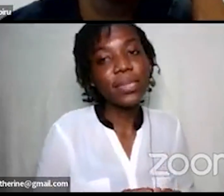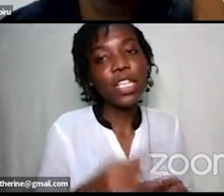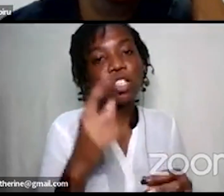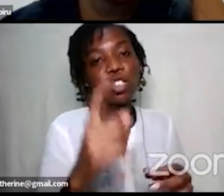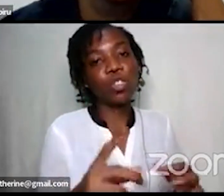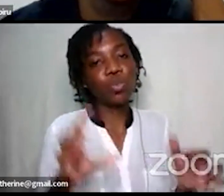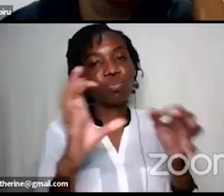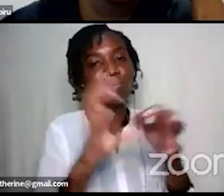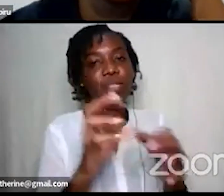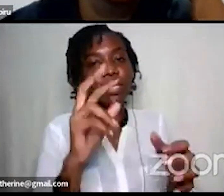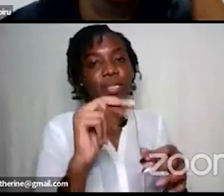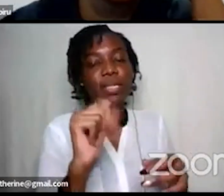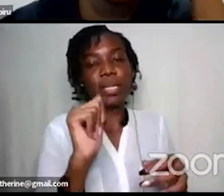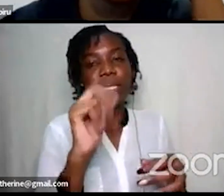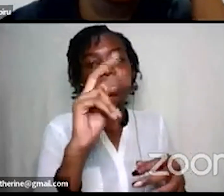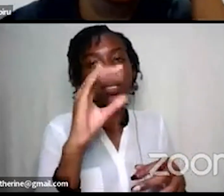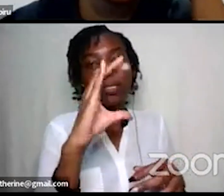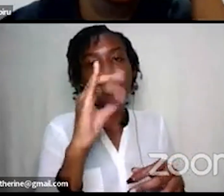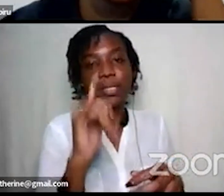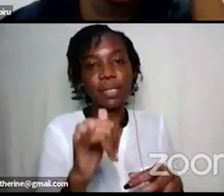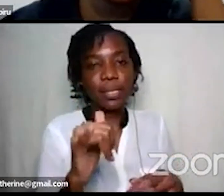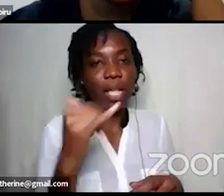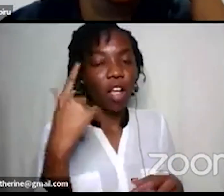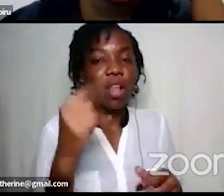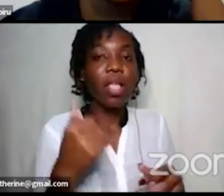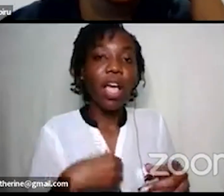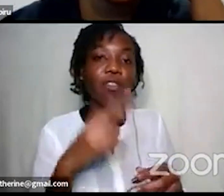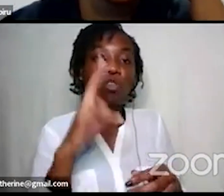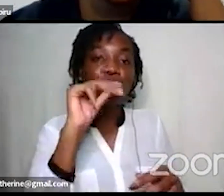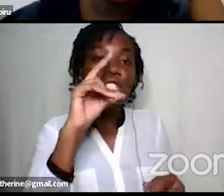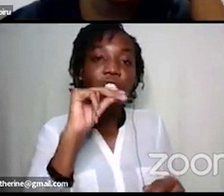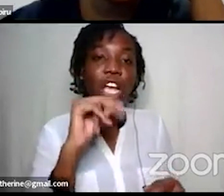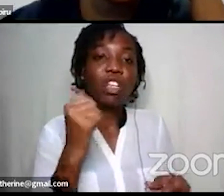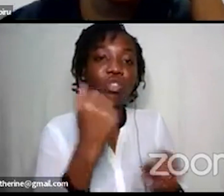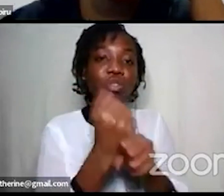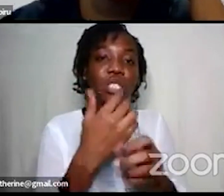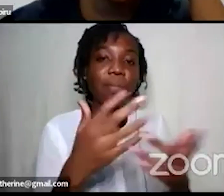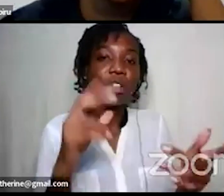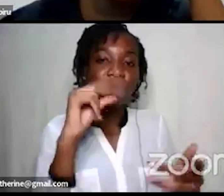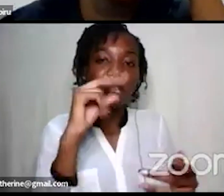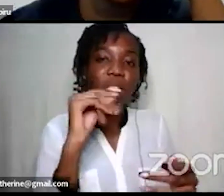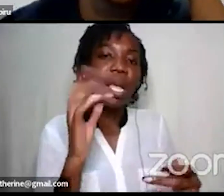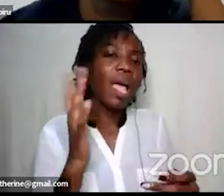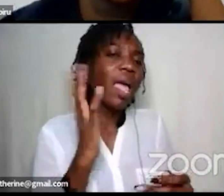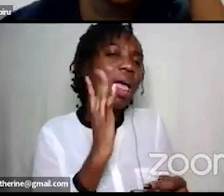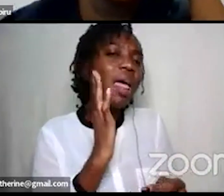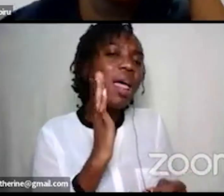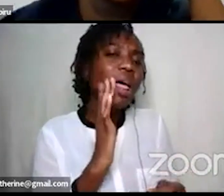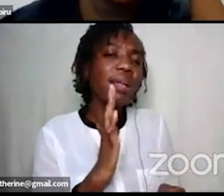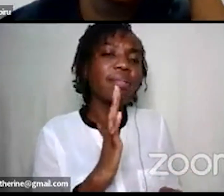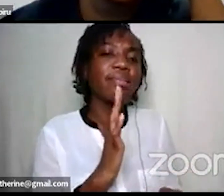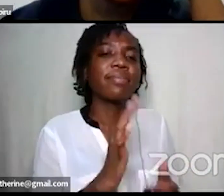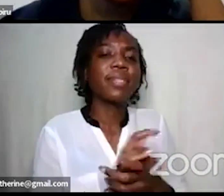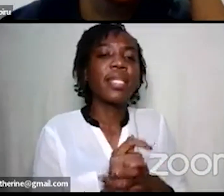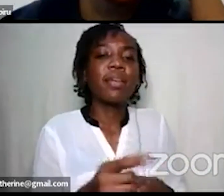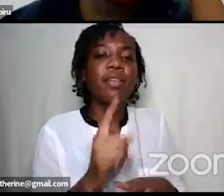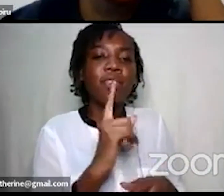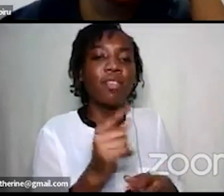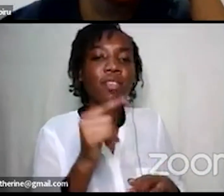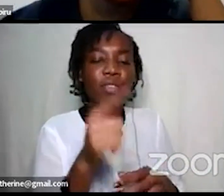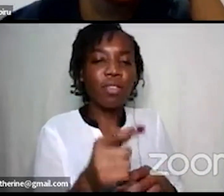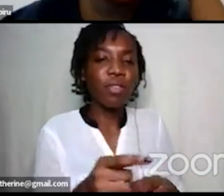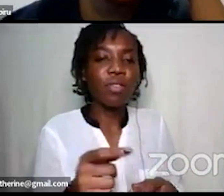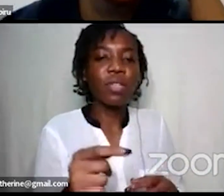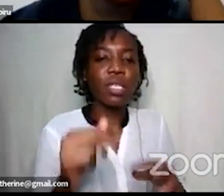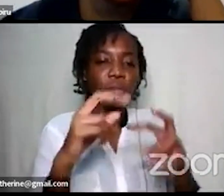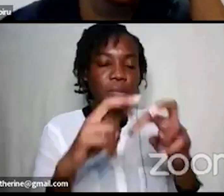at Hisia Psychology. They are on Twitter. They do something on Twitter every week. Please check out Hisia Psychology, and also